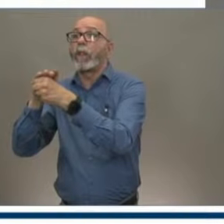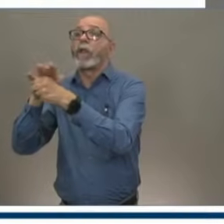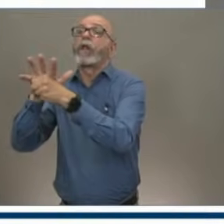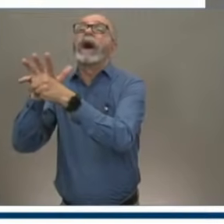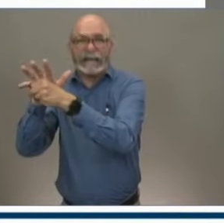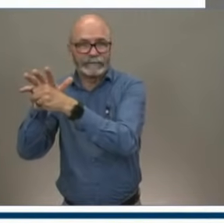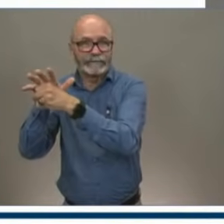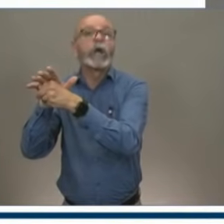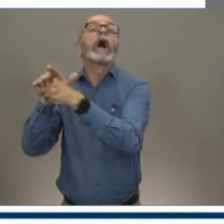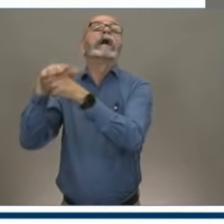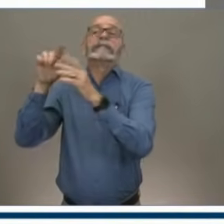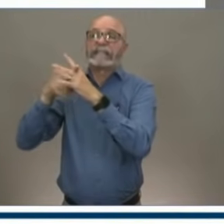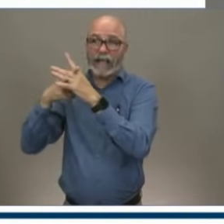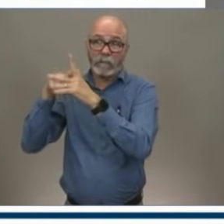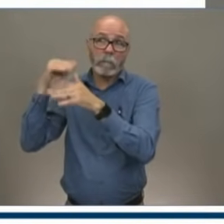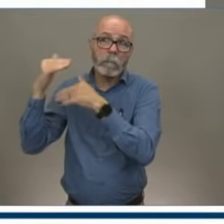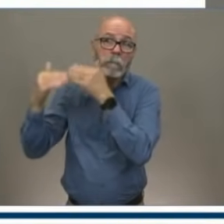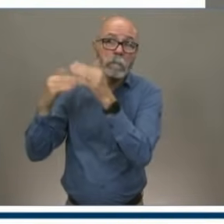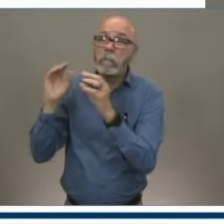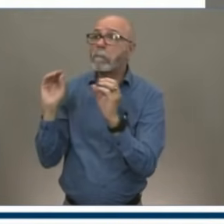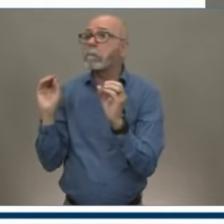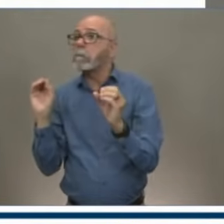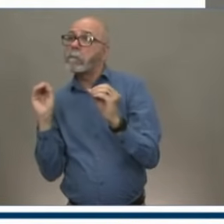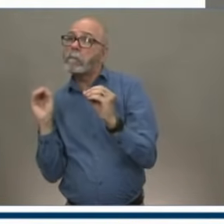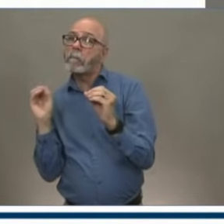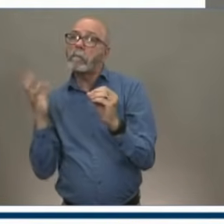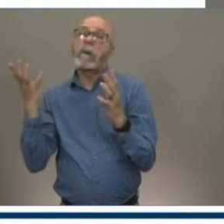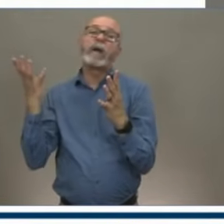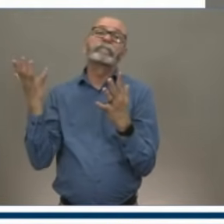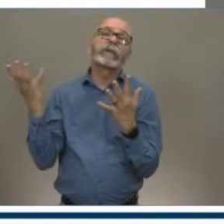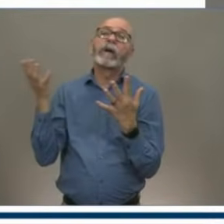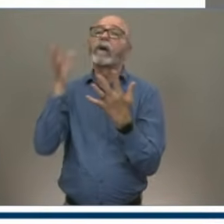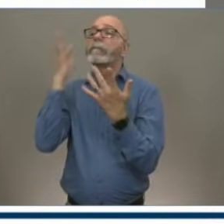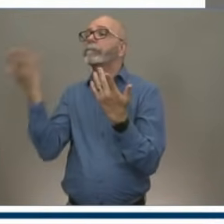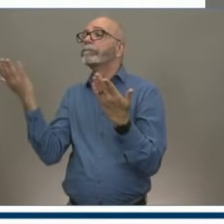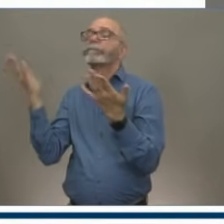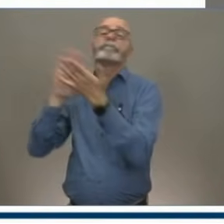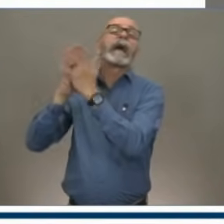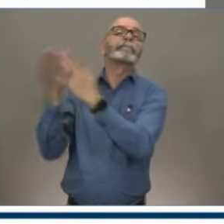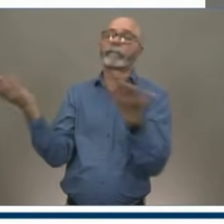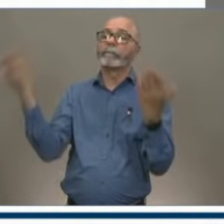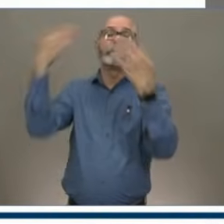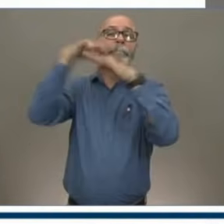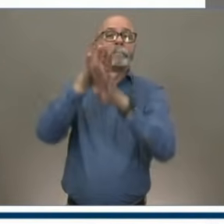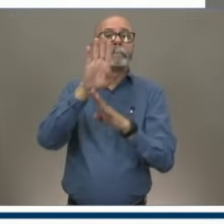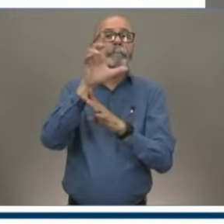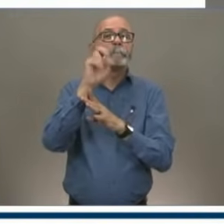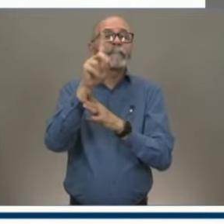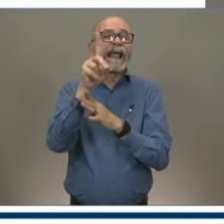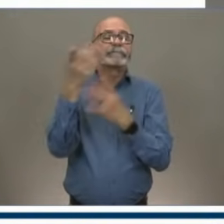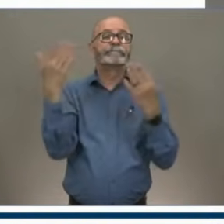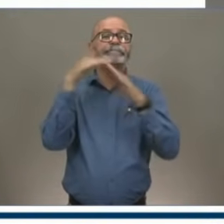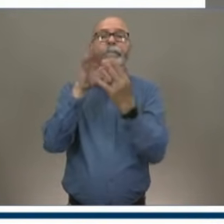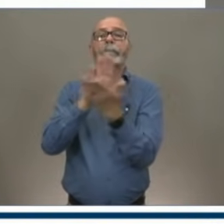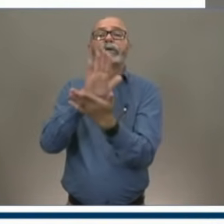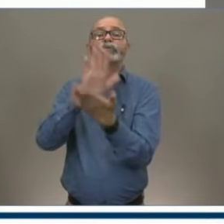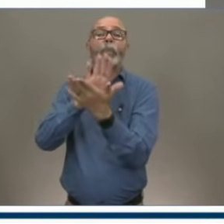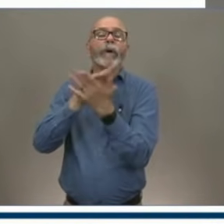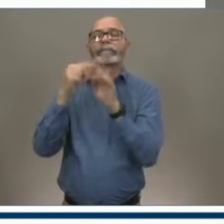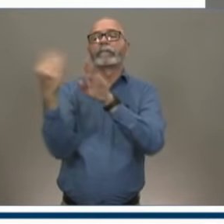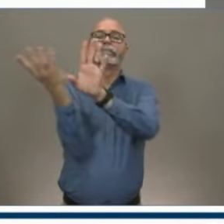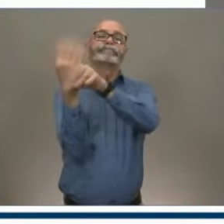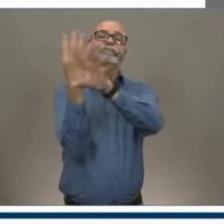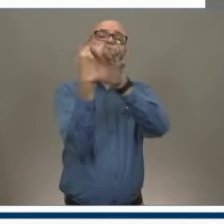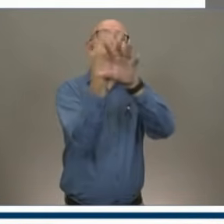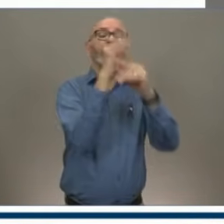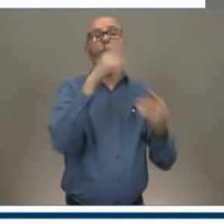model. We have not been, and nothing I see at this point in time that would suggest that we would need to move